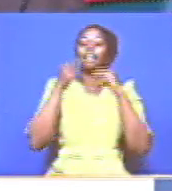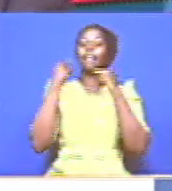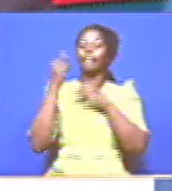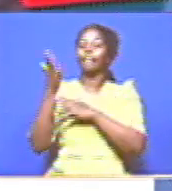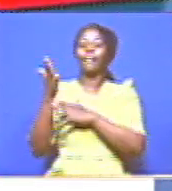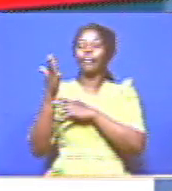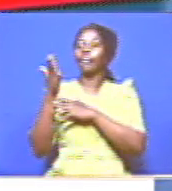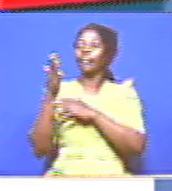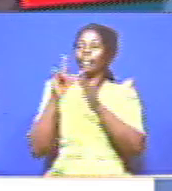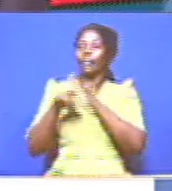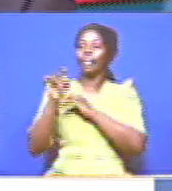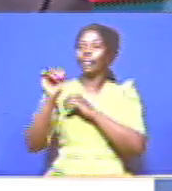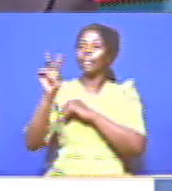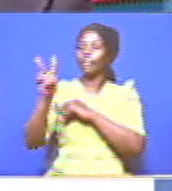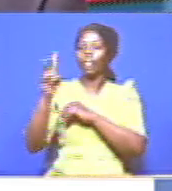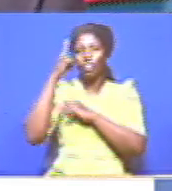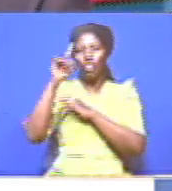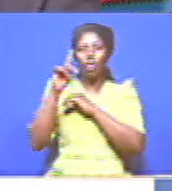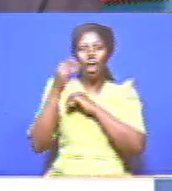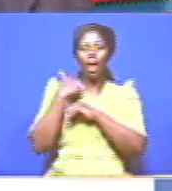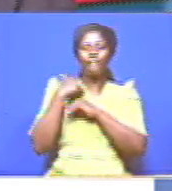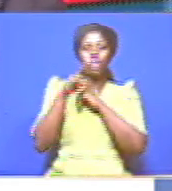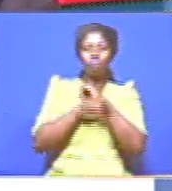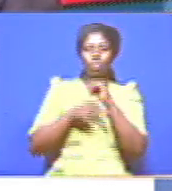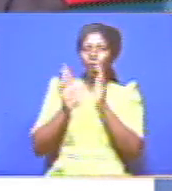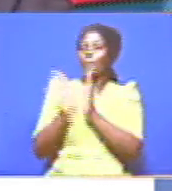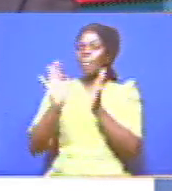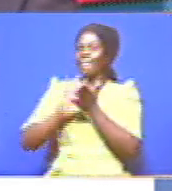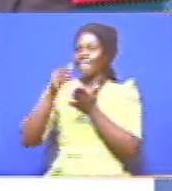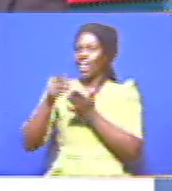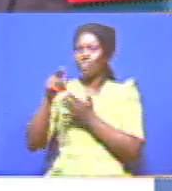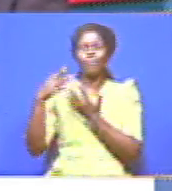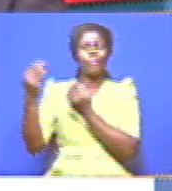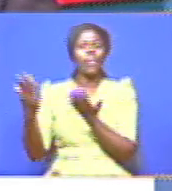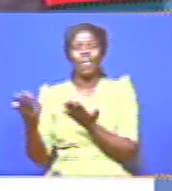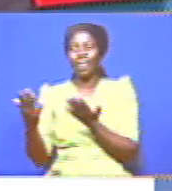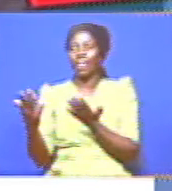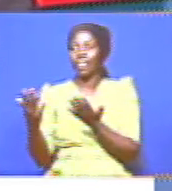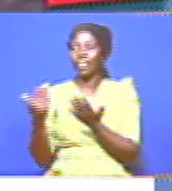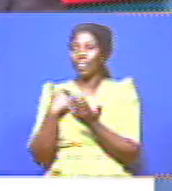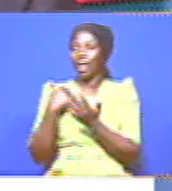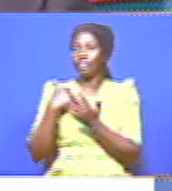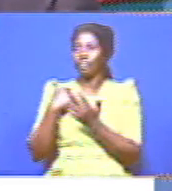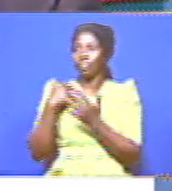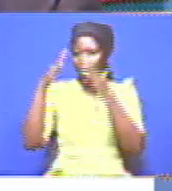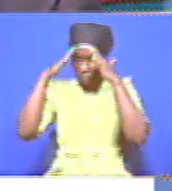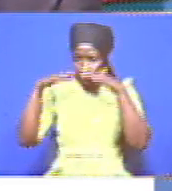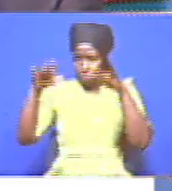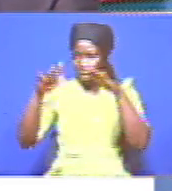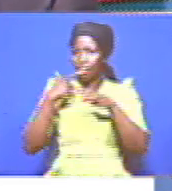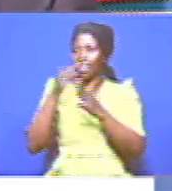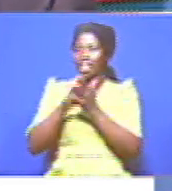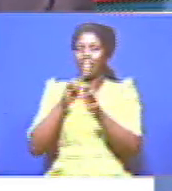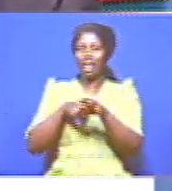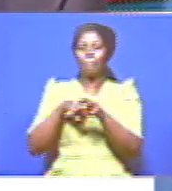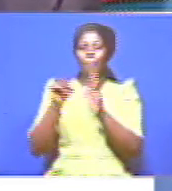stolen public funds, or the where would funds? You go? Very good question. We have a Somali saying that when a problem